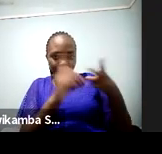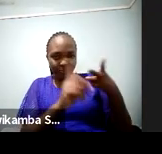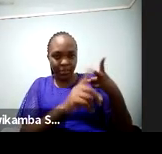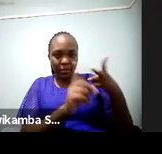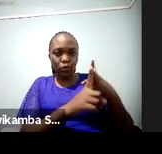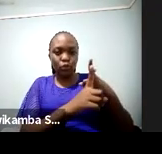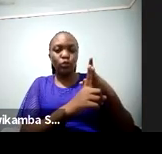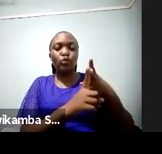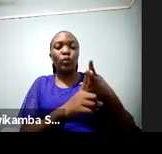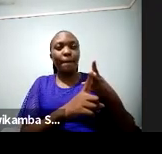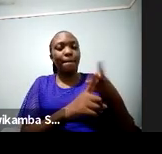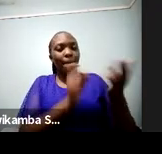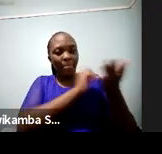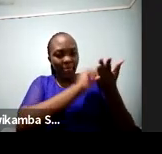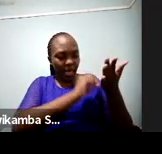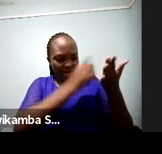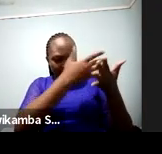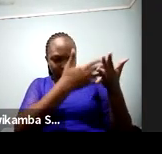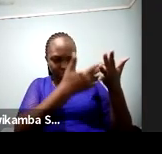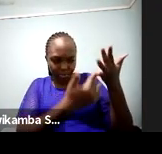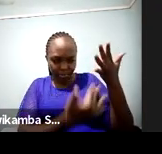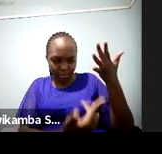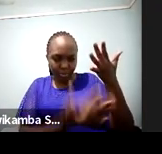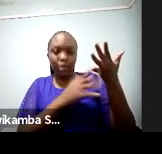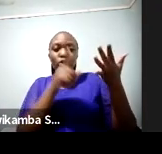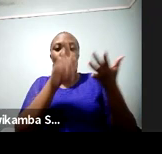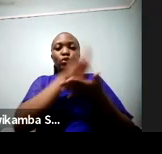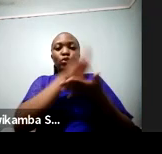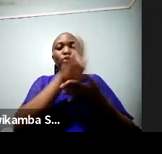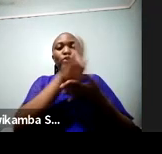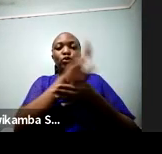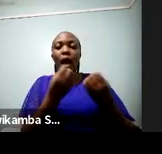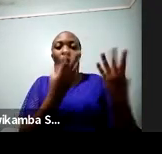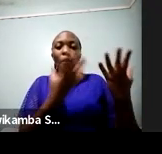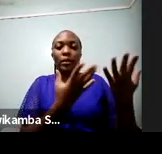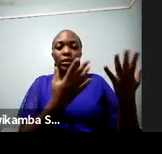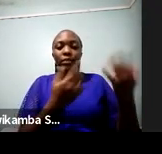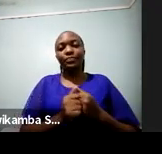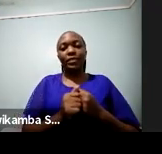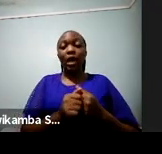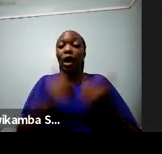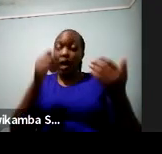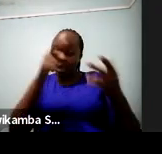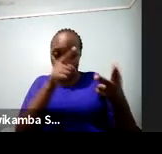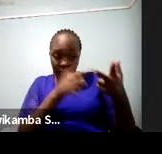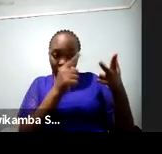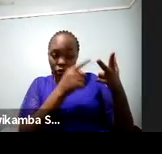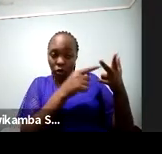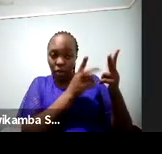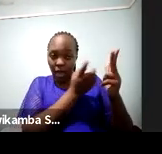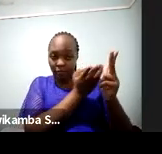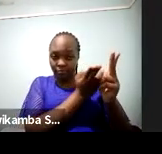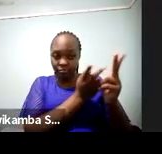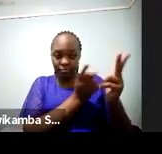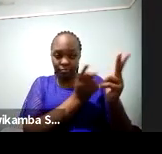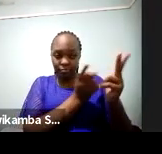to split it into 2 categories. We have some called fixed expenses and others are discretionary